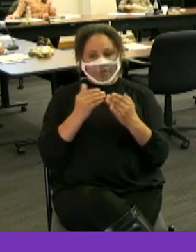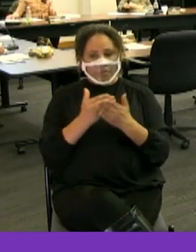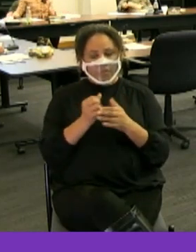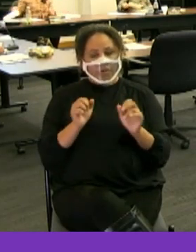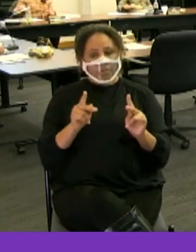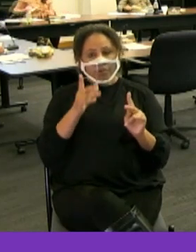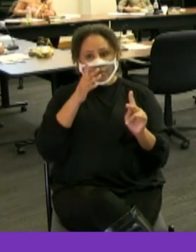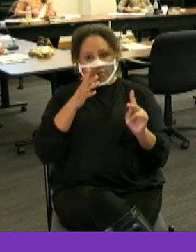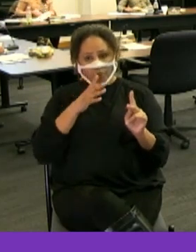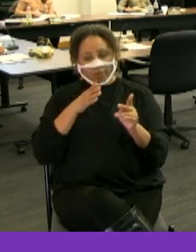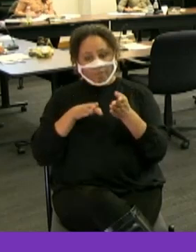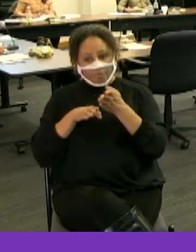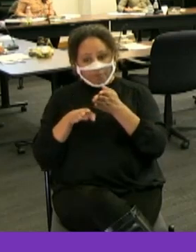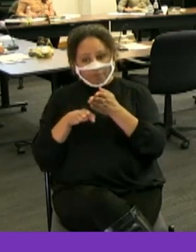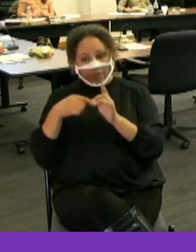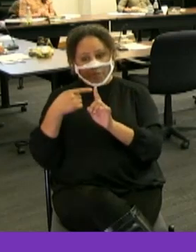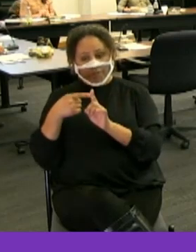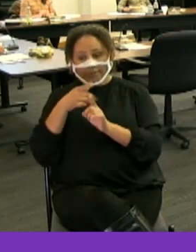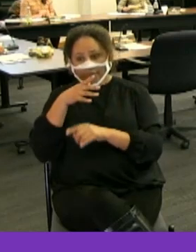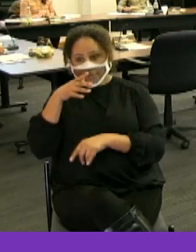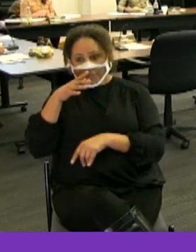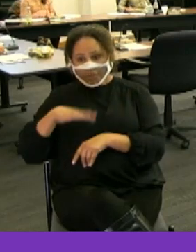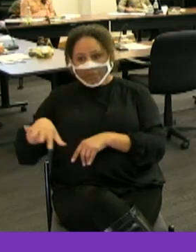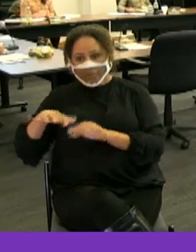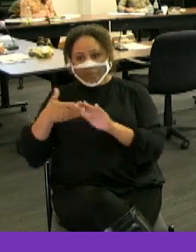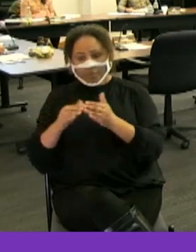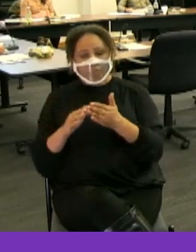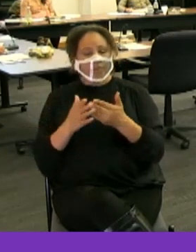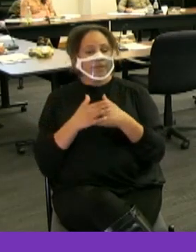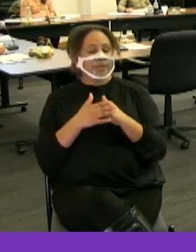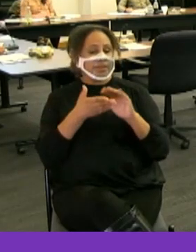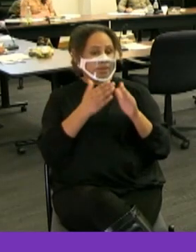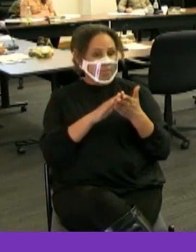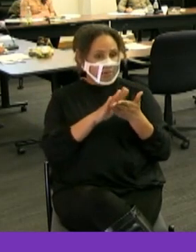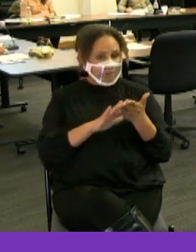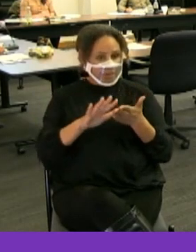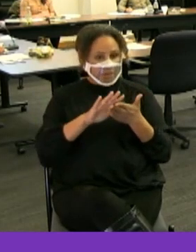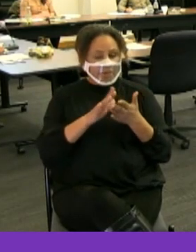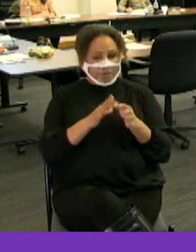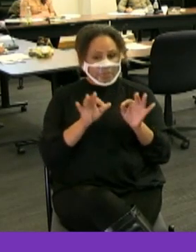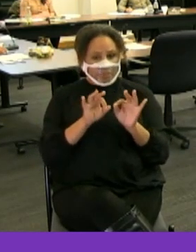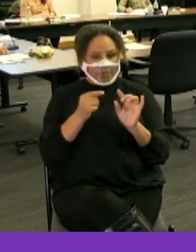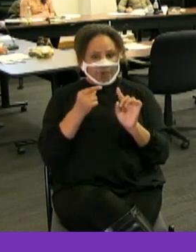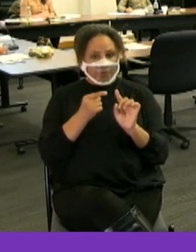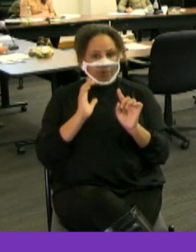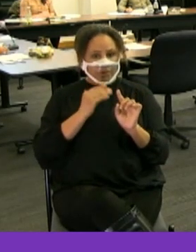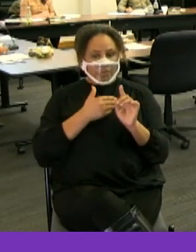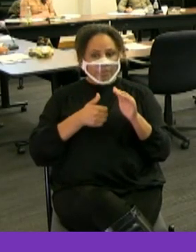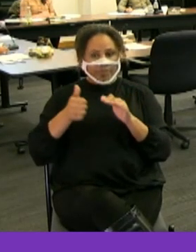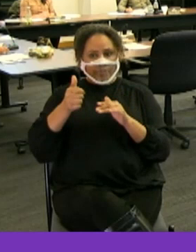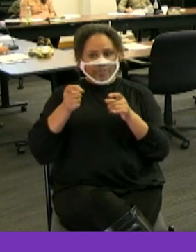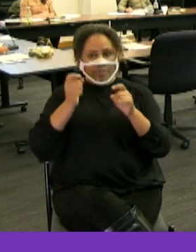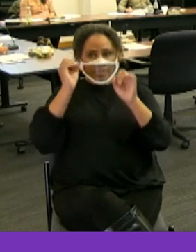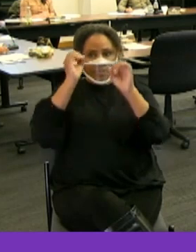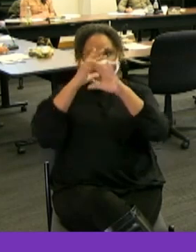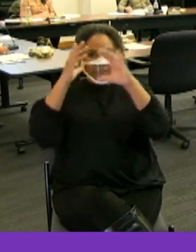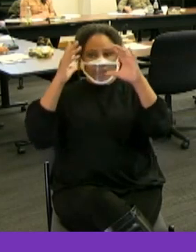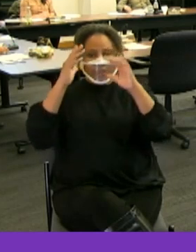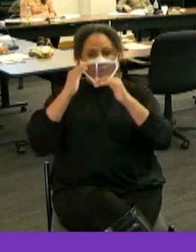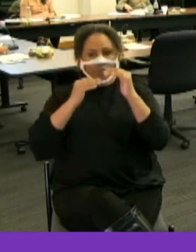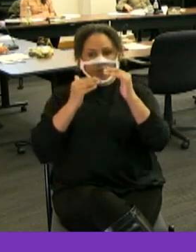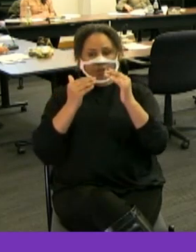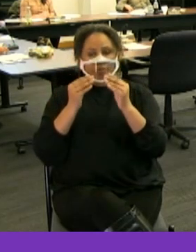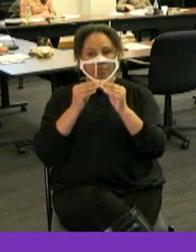minorities, and rural communities. Community colleges are essential to our administration's vision of building a more inclusive economy.